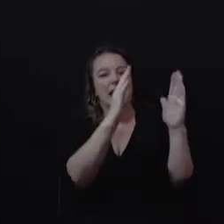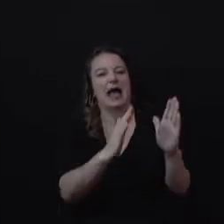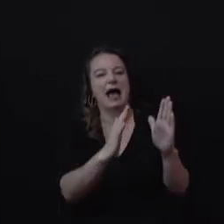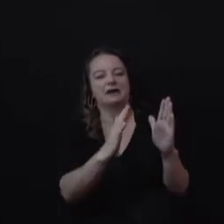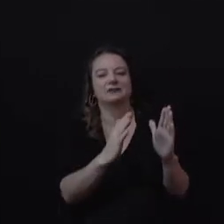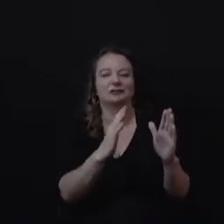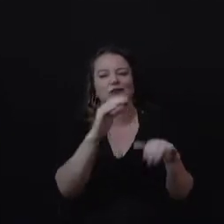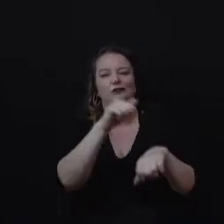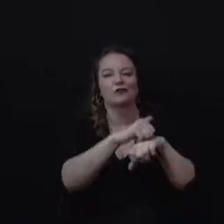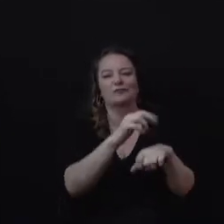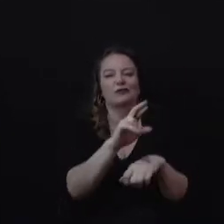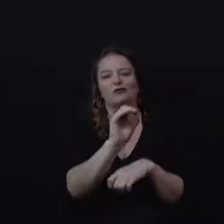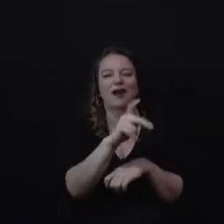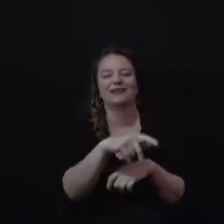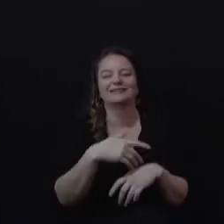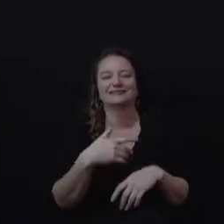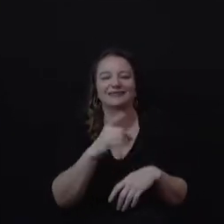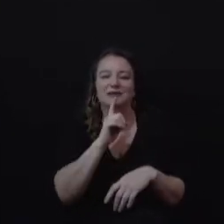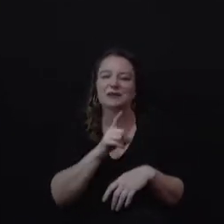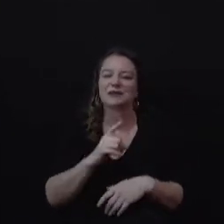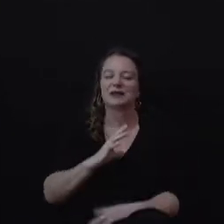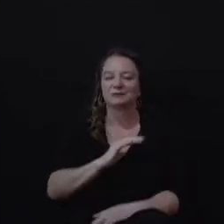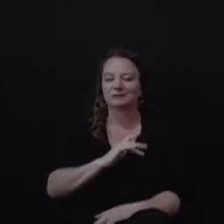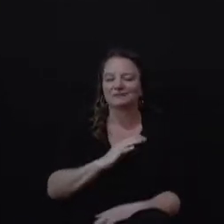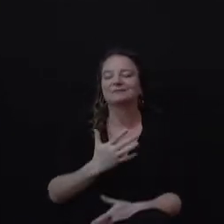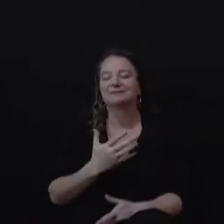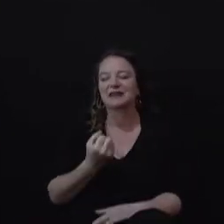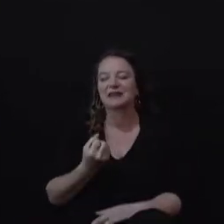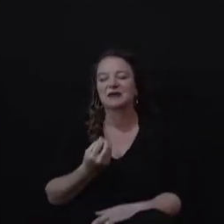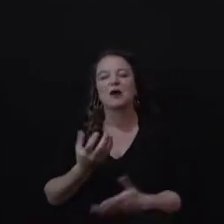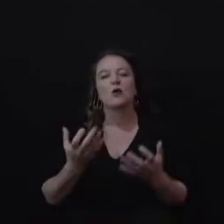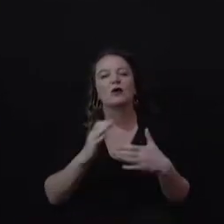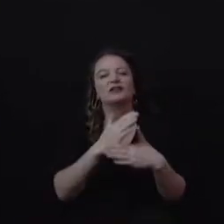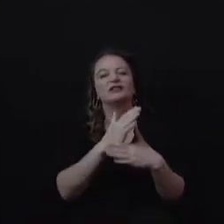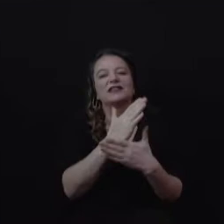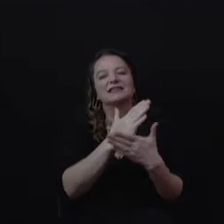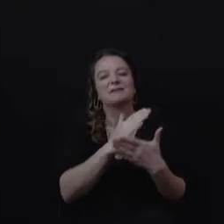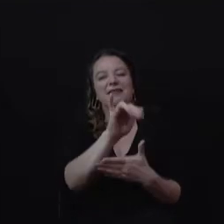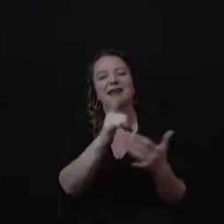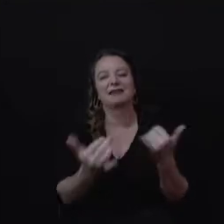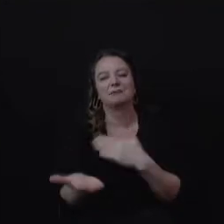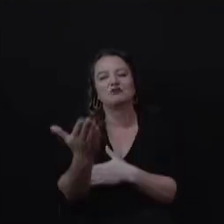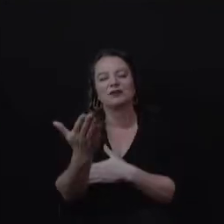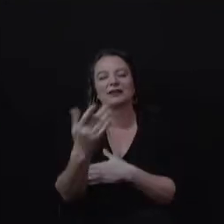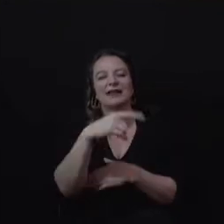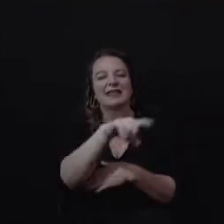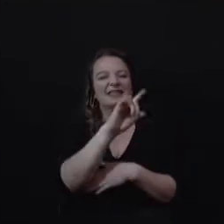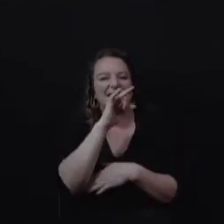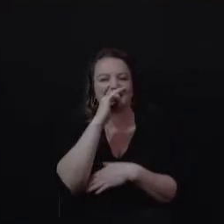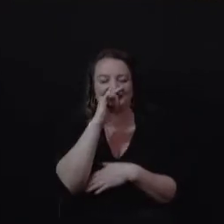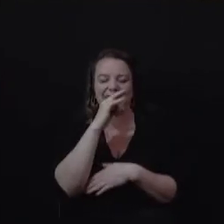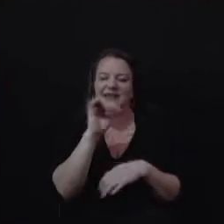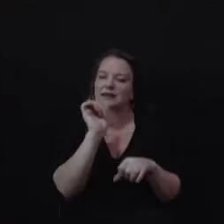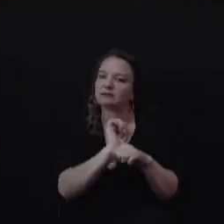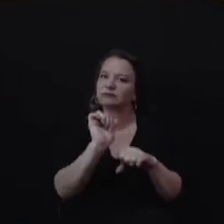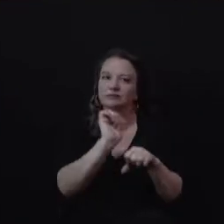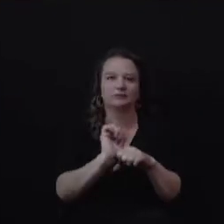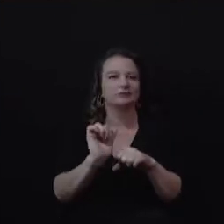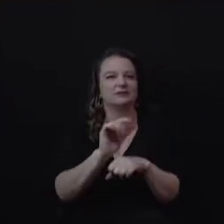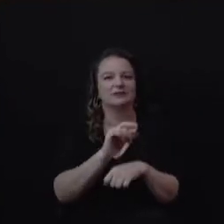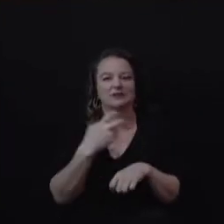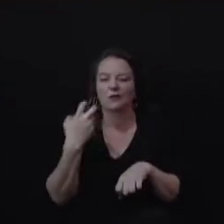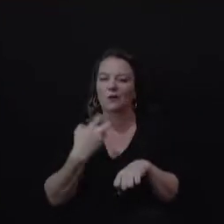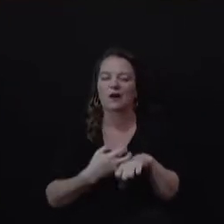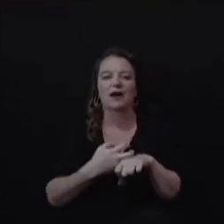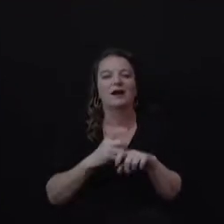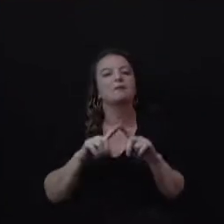rocked. And we wanted to be able to share a little piece of that with you this morning. These kids work so hard. And I also want to